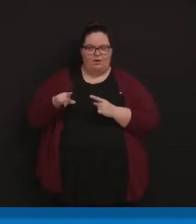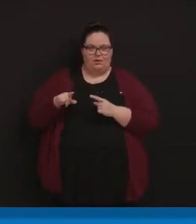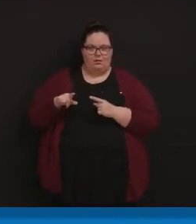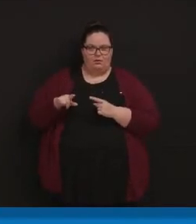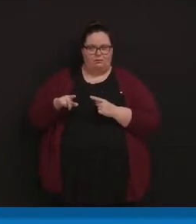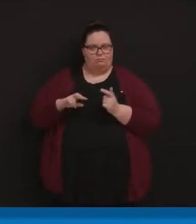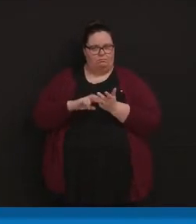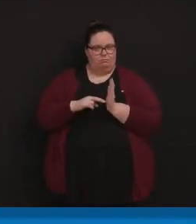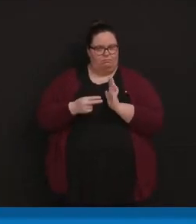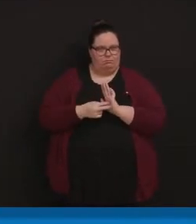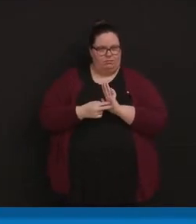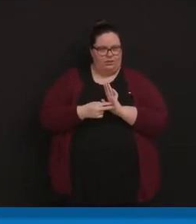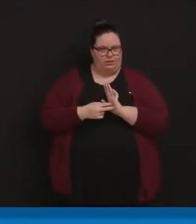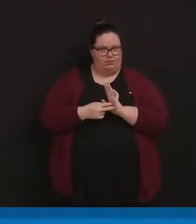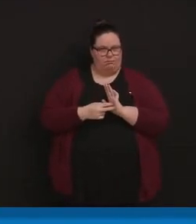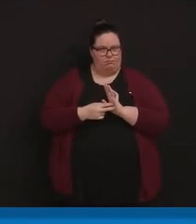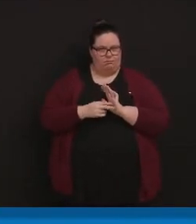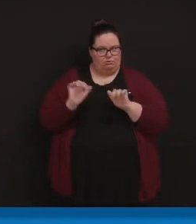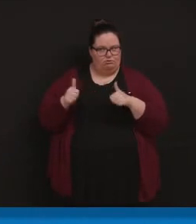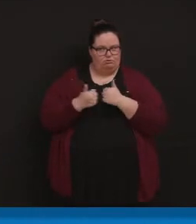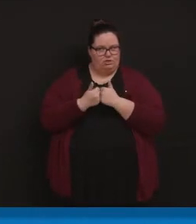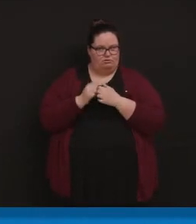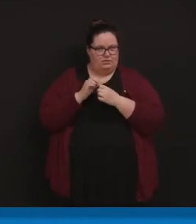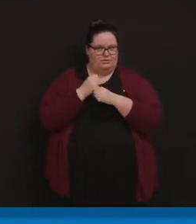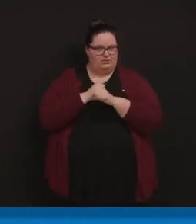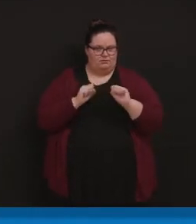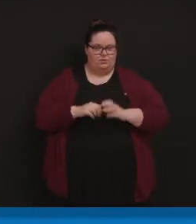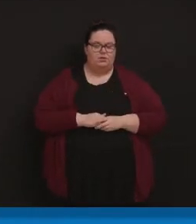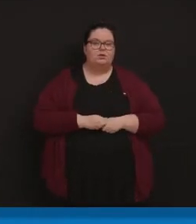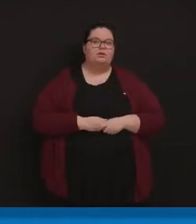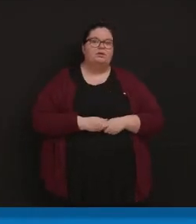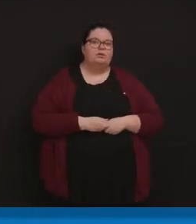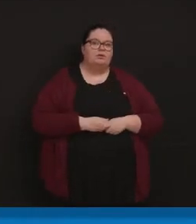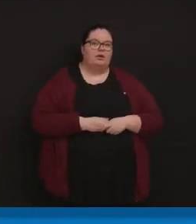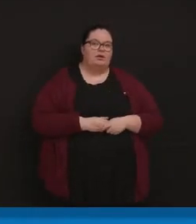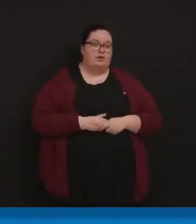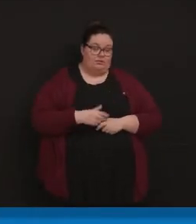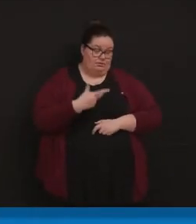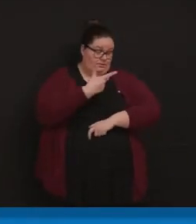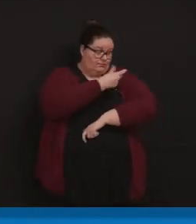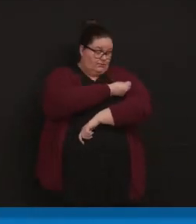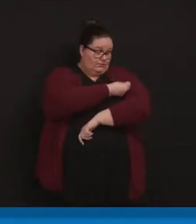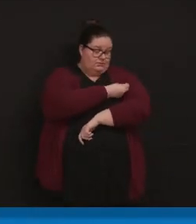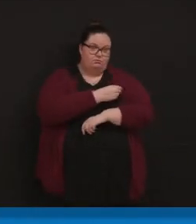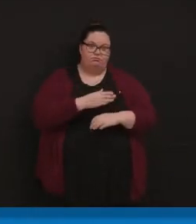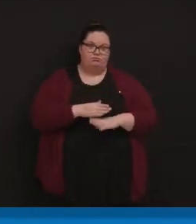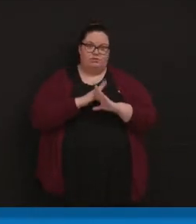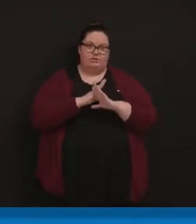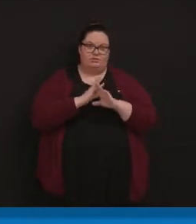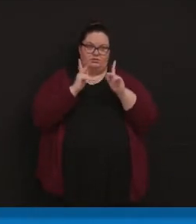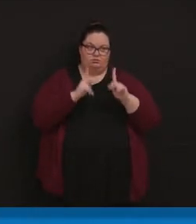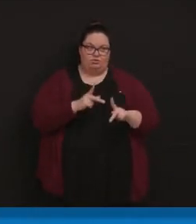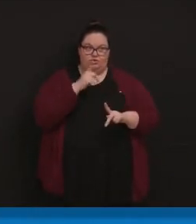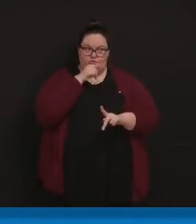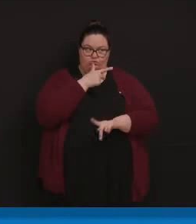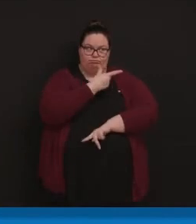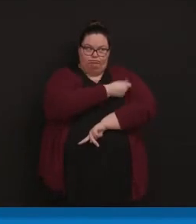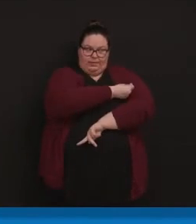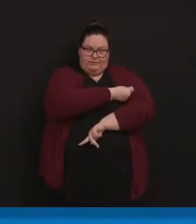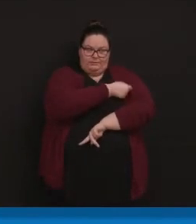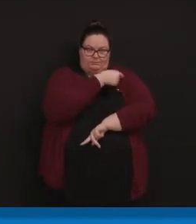ensuring the safety of staff and the public. Well, the vaccine protects the person who's vaccinated from getting COVID-19.